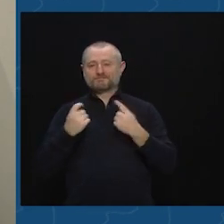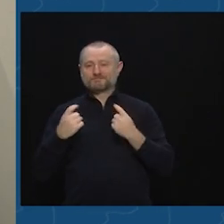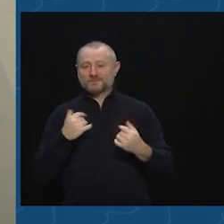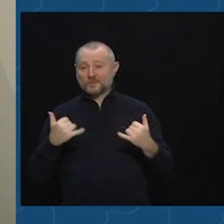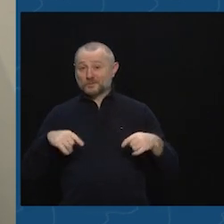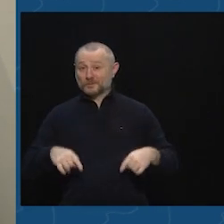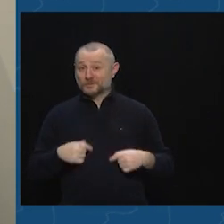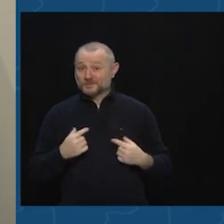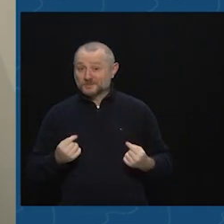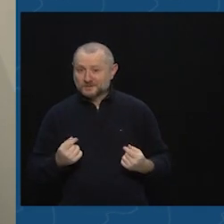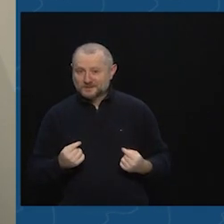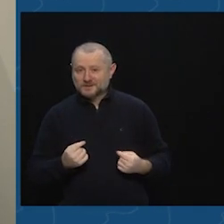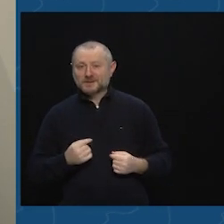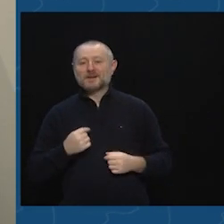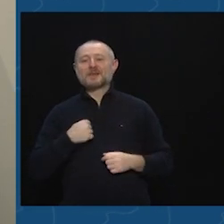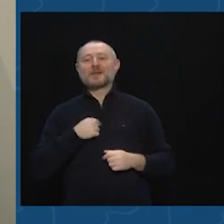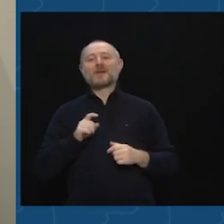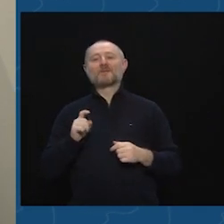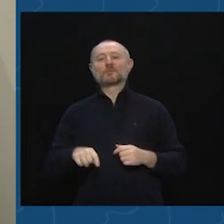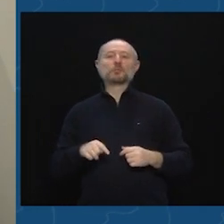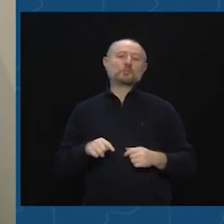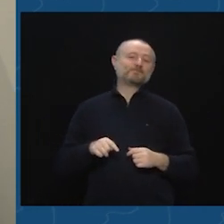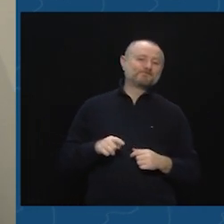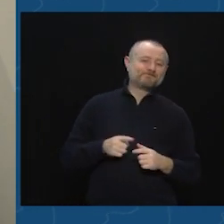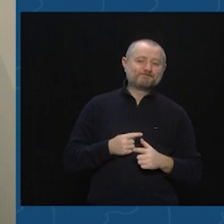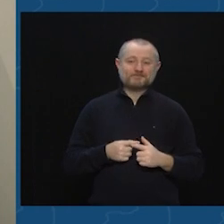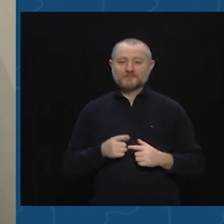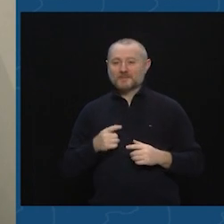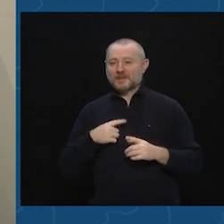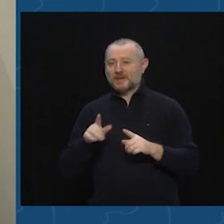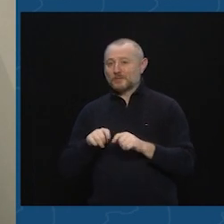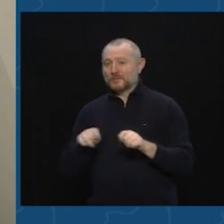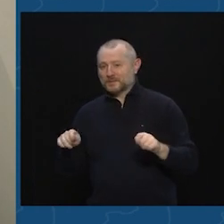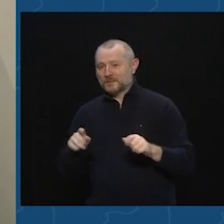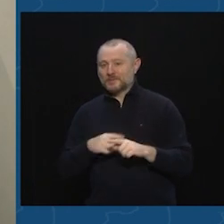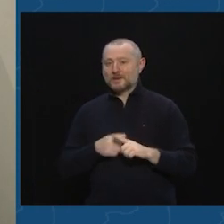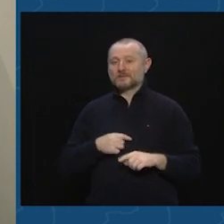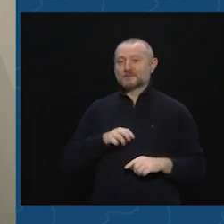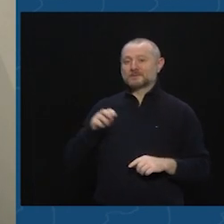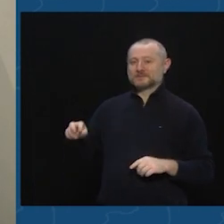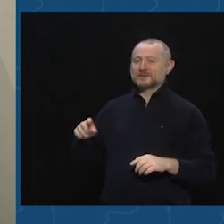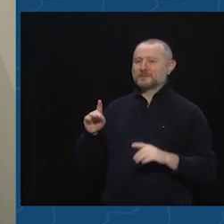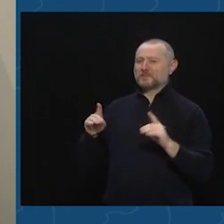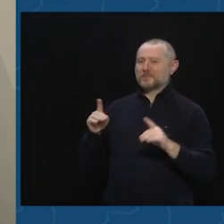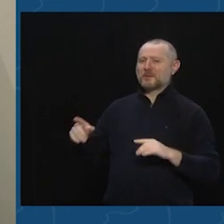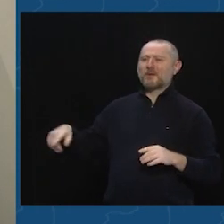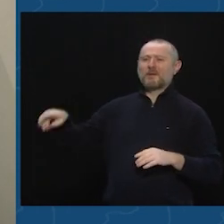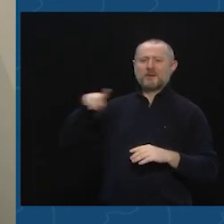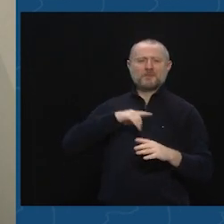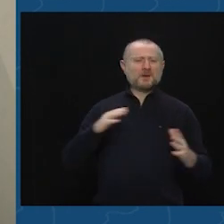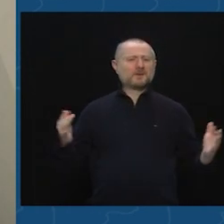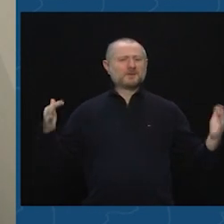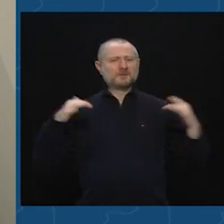because these people have traveled far and wide, and they have joined us, and we want to make sure that they know they're welcome. We want to continue their work.